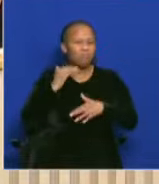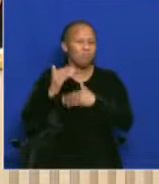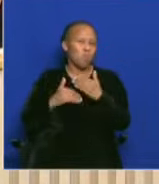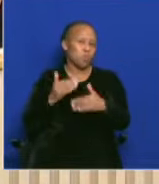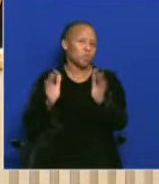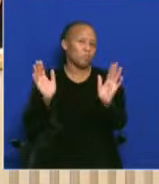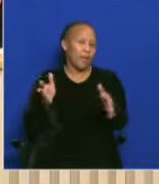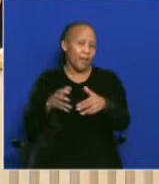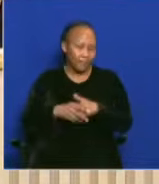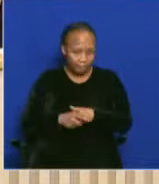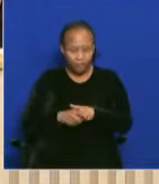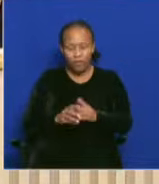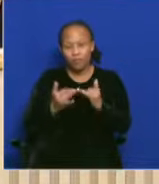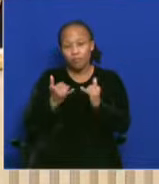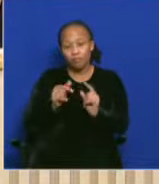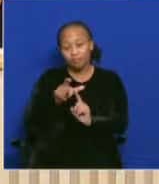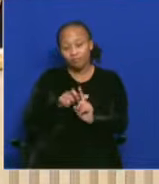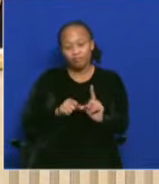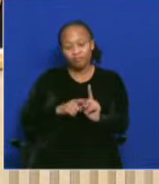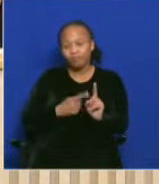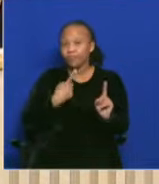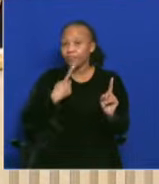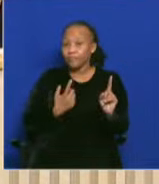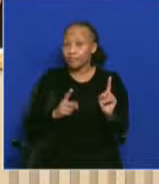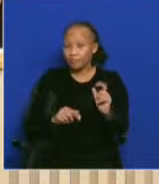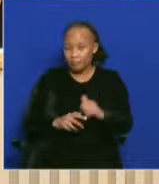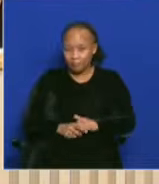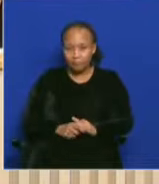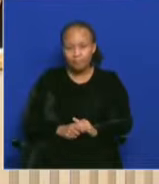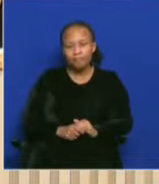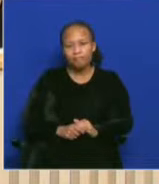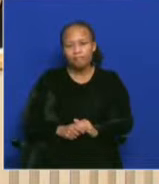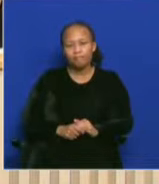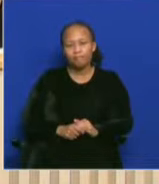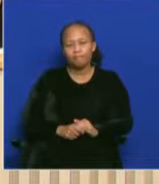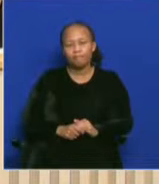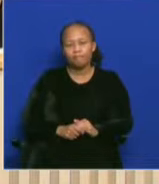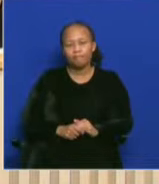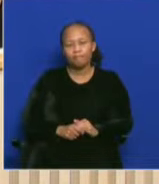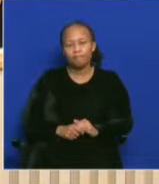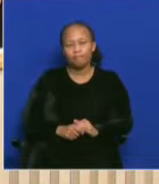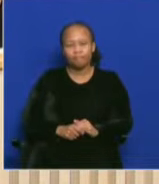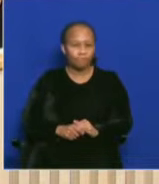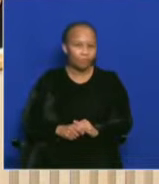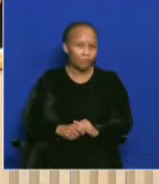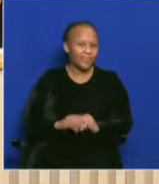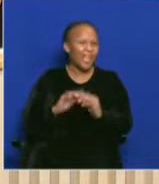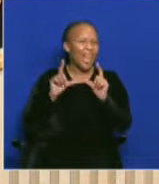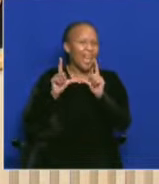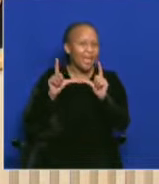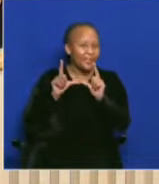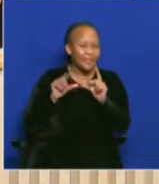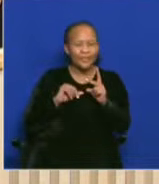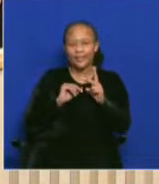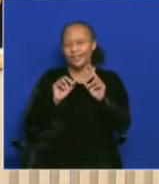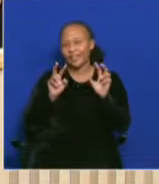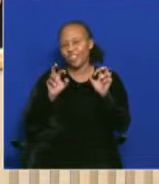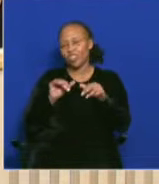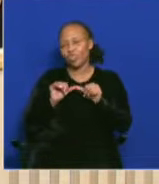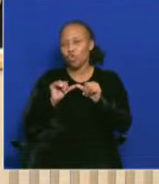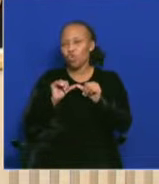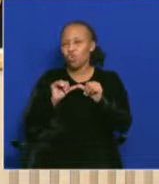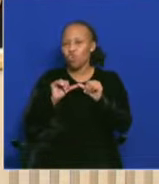saying is the requisite licensing and compliance processes are